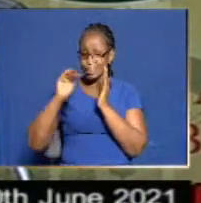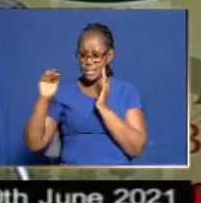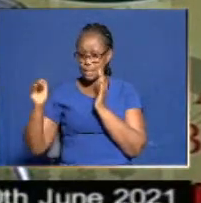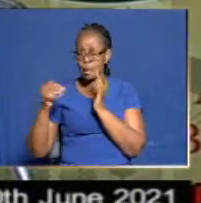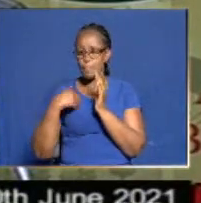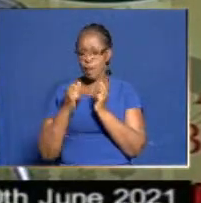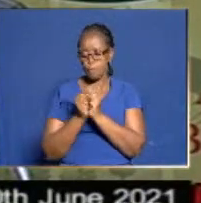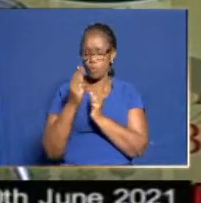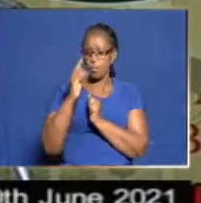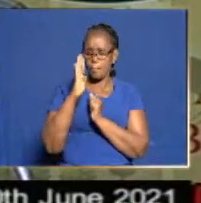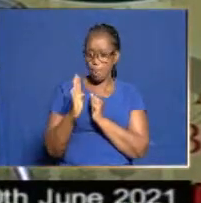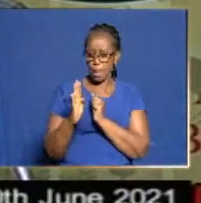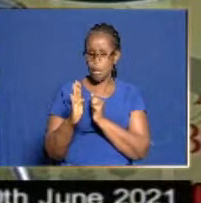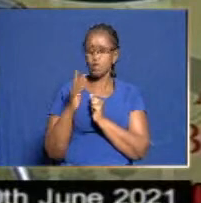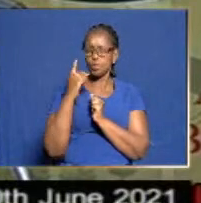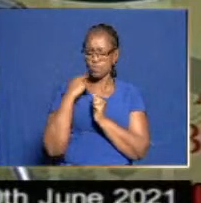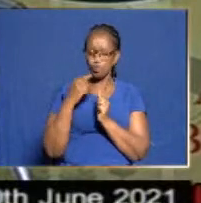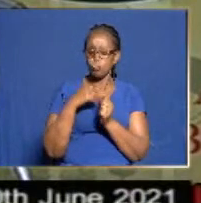the horizontal infrastructure phase one,